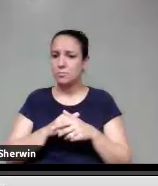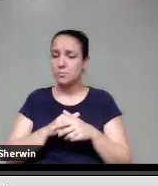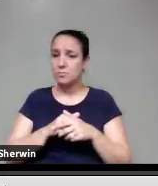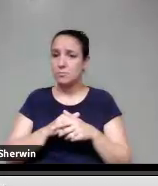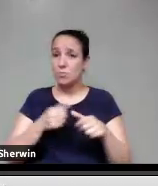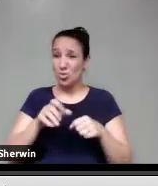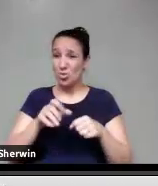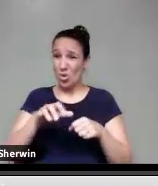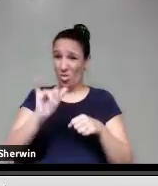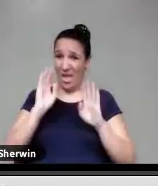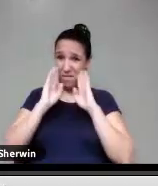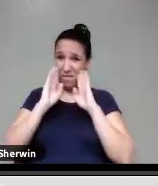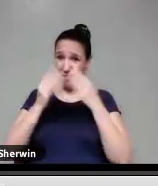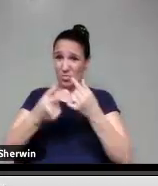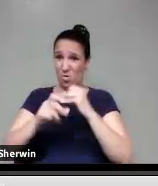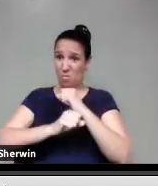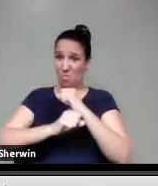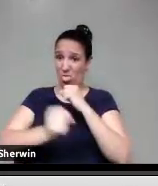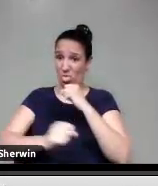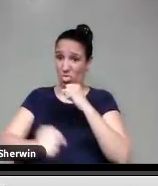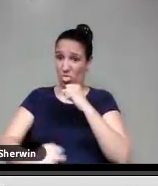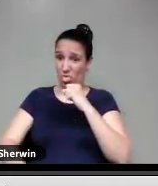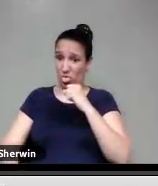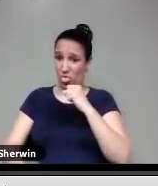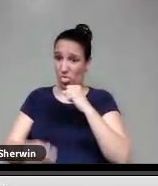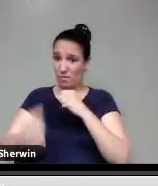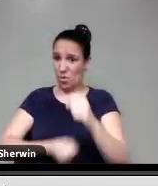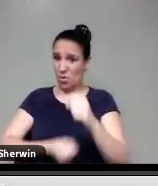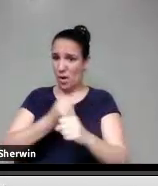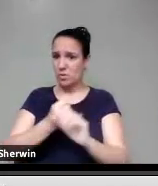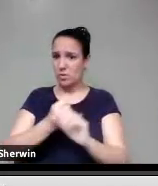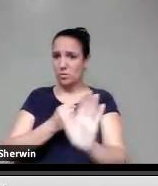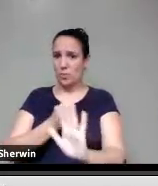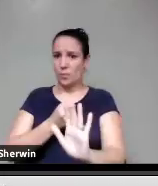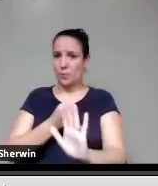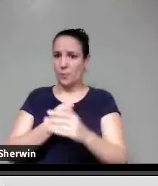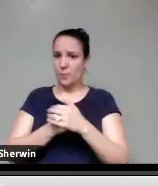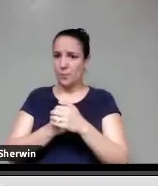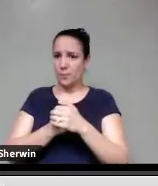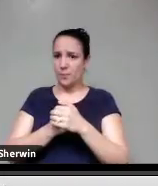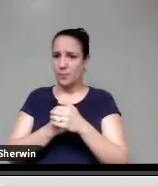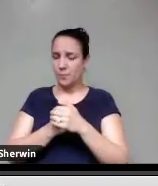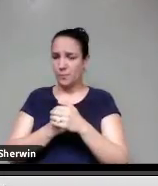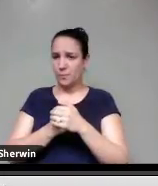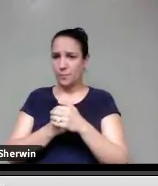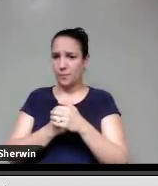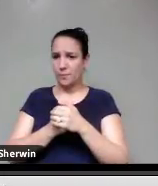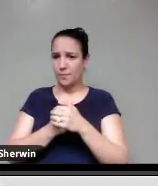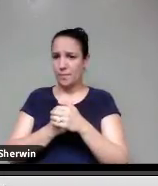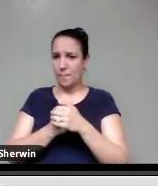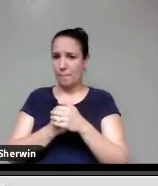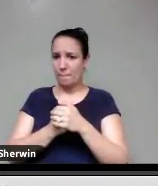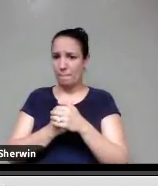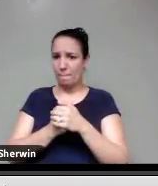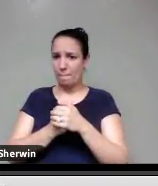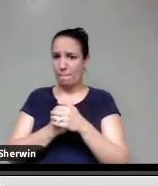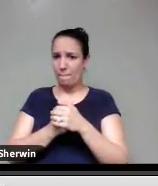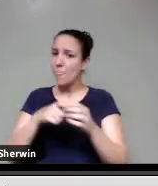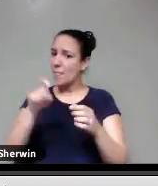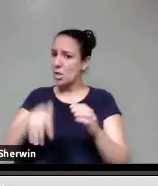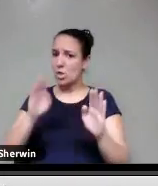because they don't want to give up 4 hours of their time to talk about the library. You make it very succinct, very concise. You